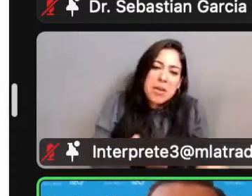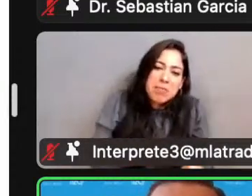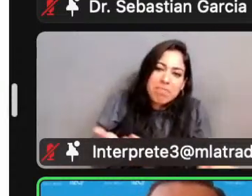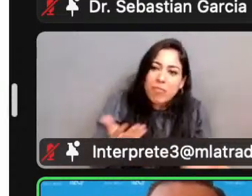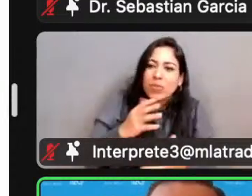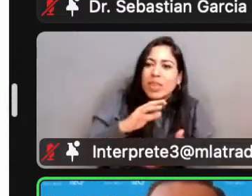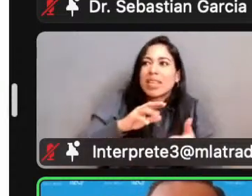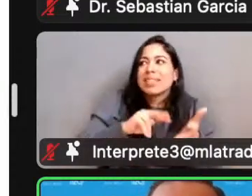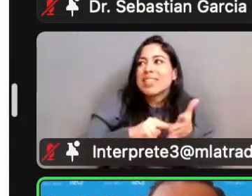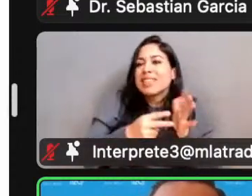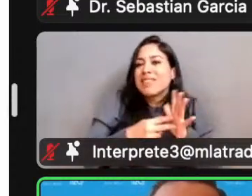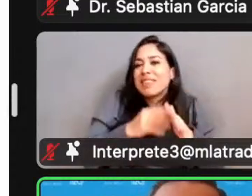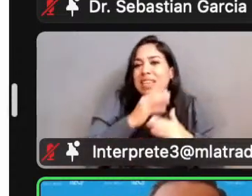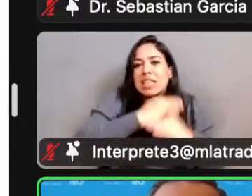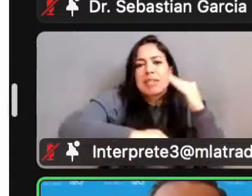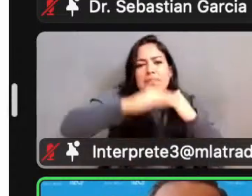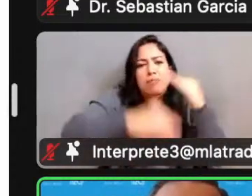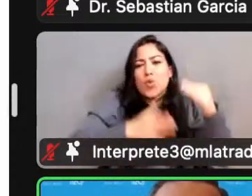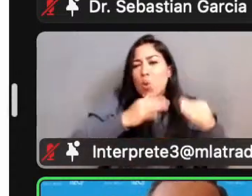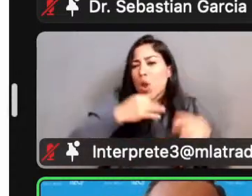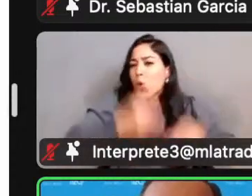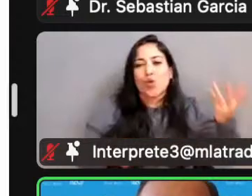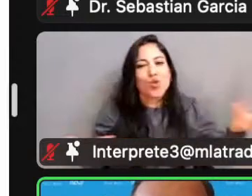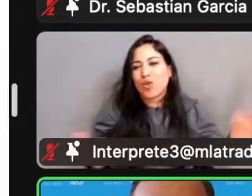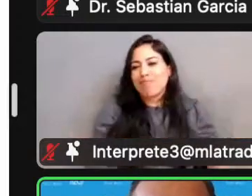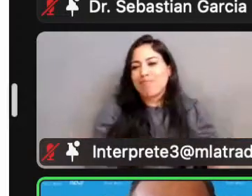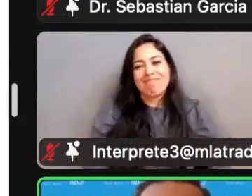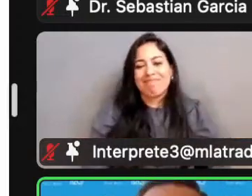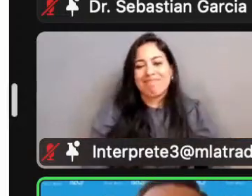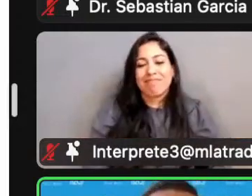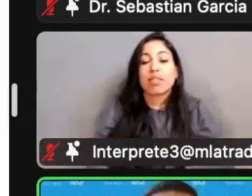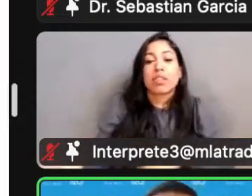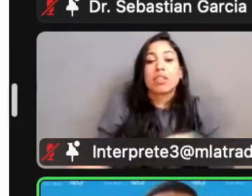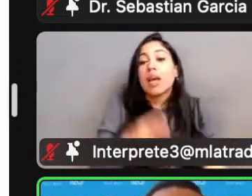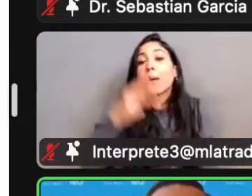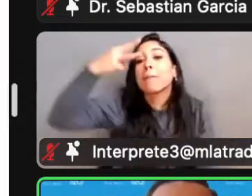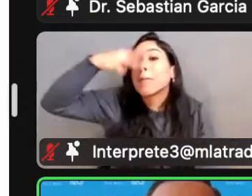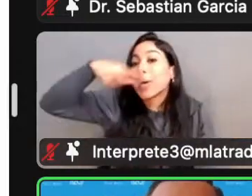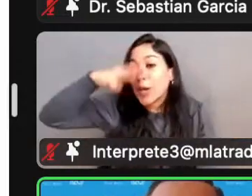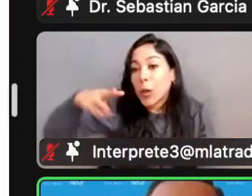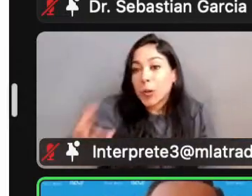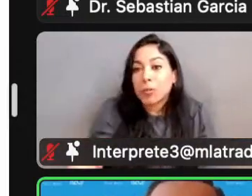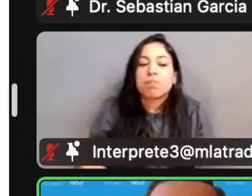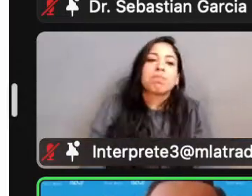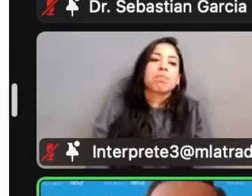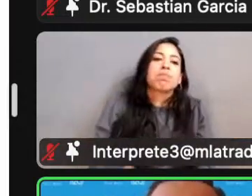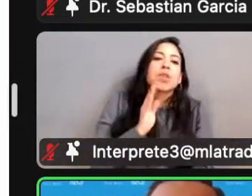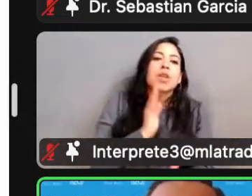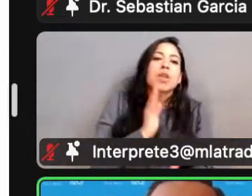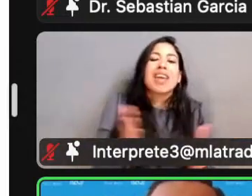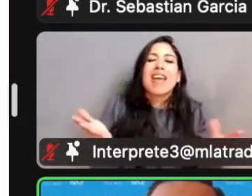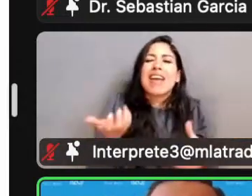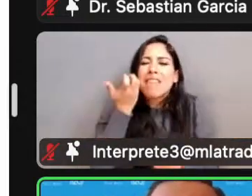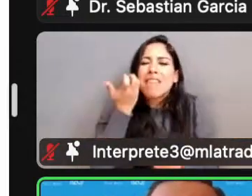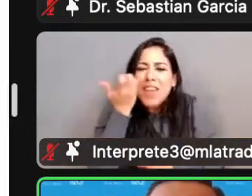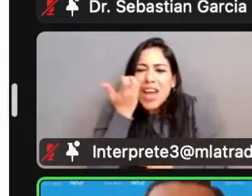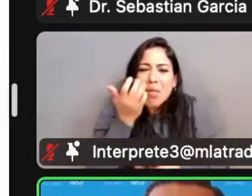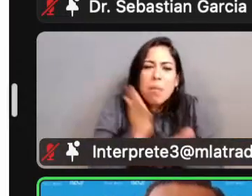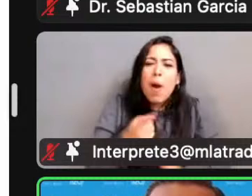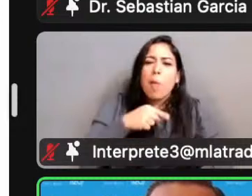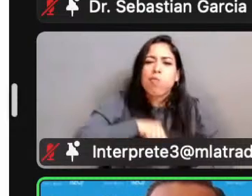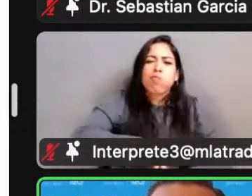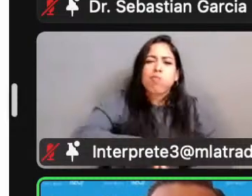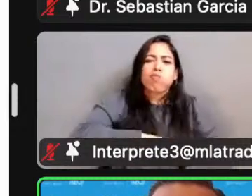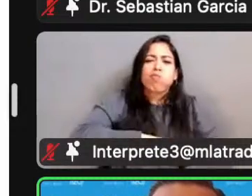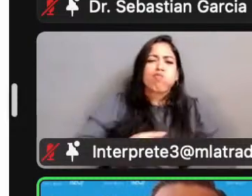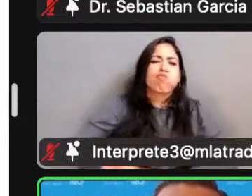are very unjust, unfair differences. In Mexico, the chronic